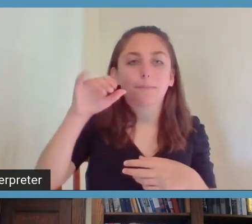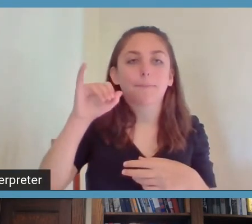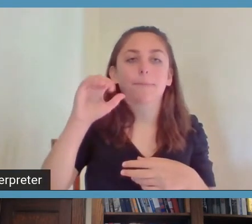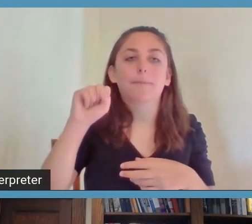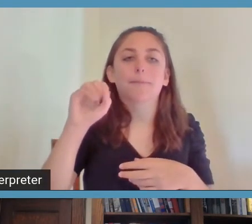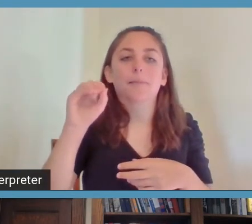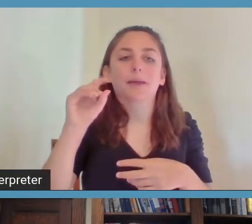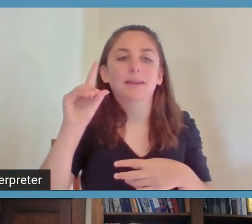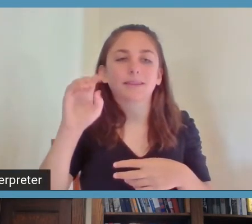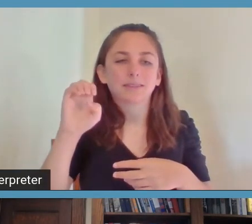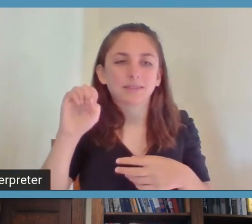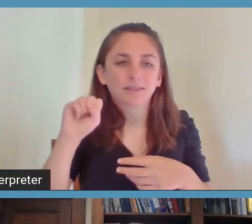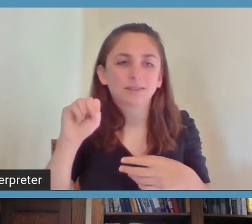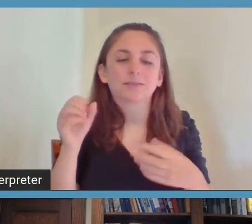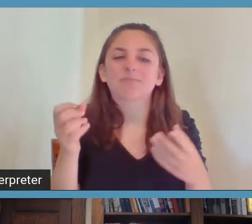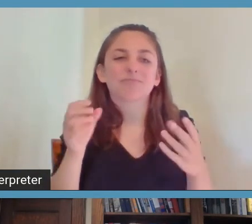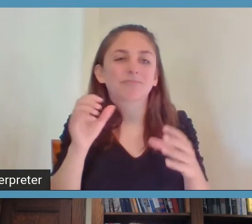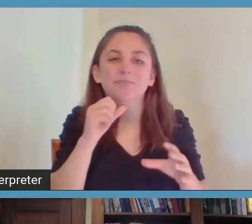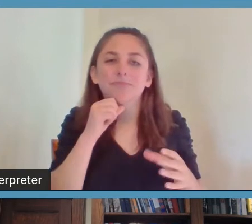it. And the podcast